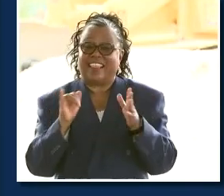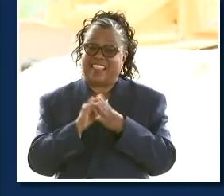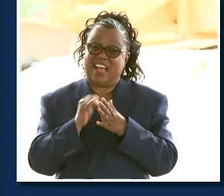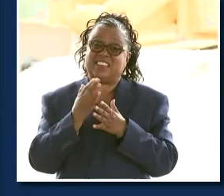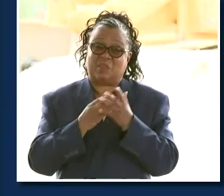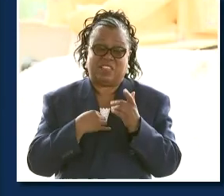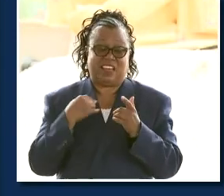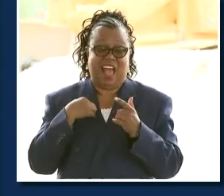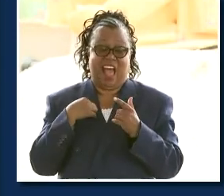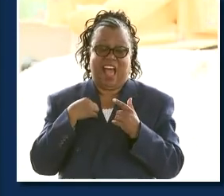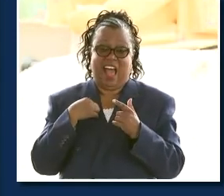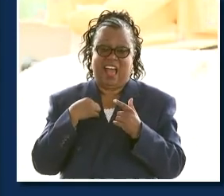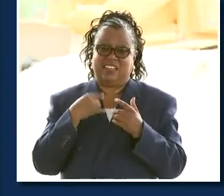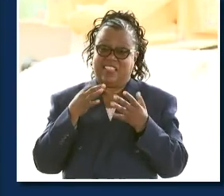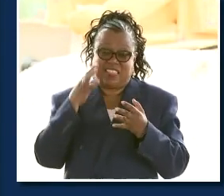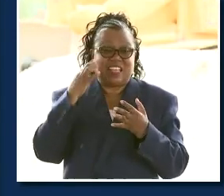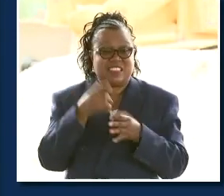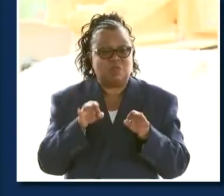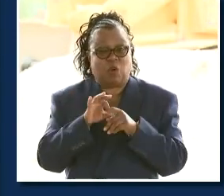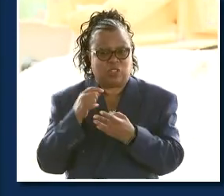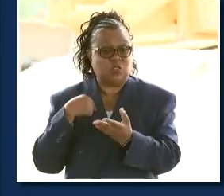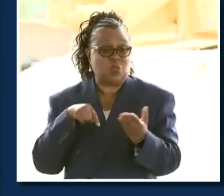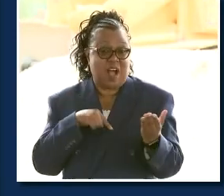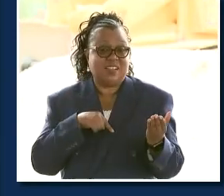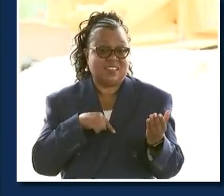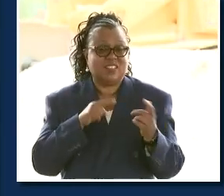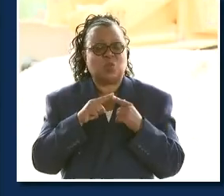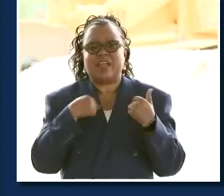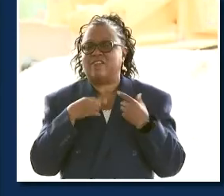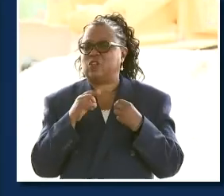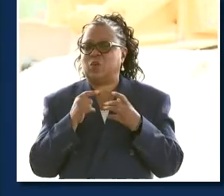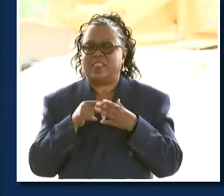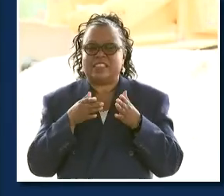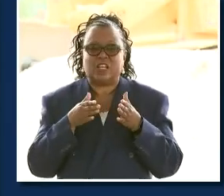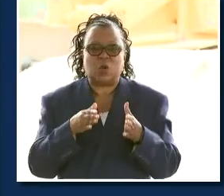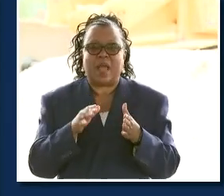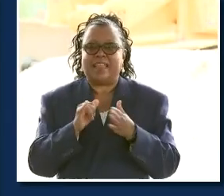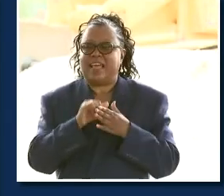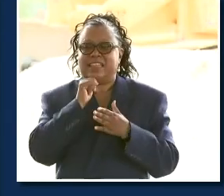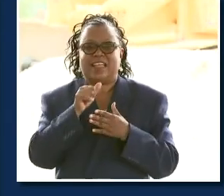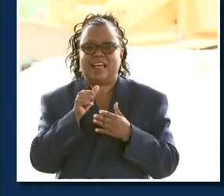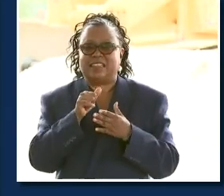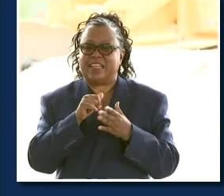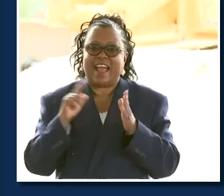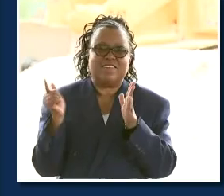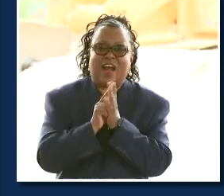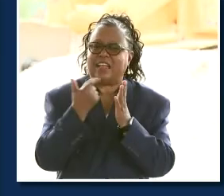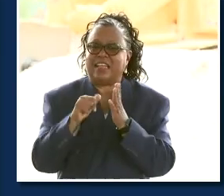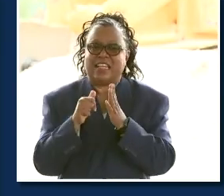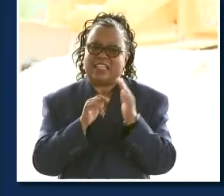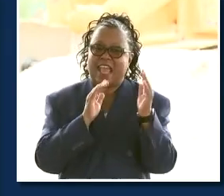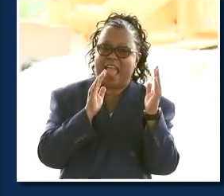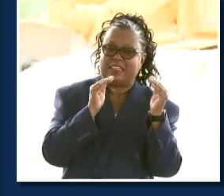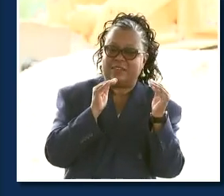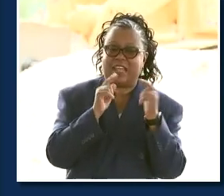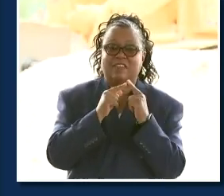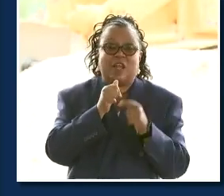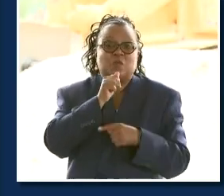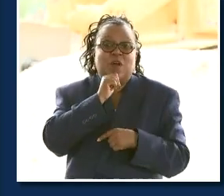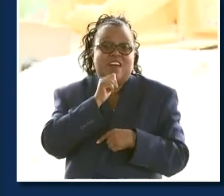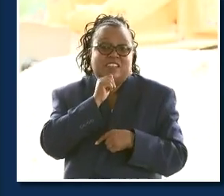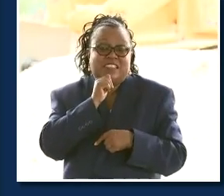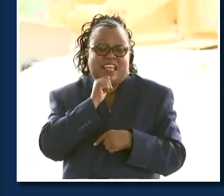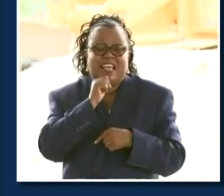something that I've emphasized. It's important to us. We've got to do this in a way that doesn't violate anybody's expectation of